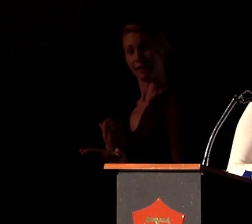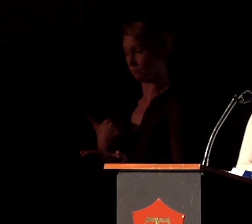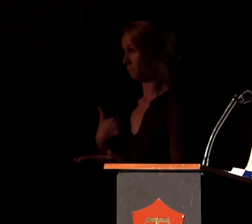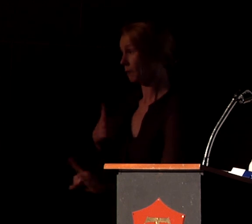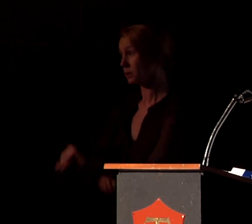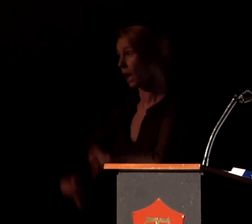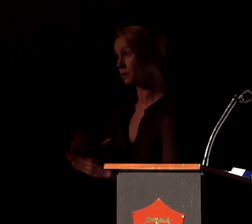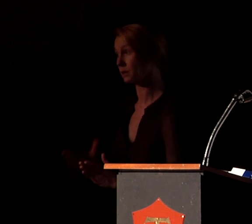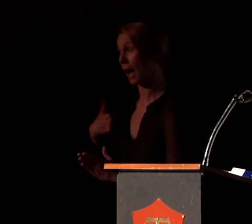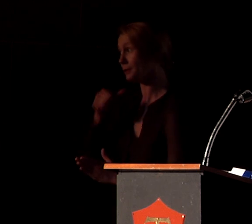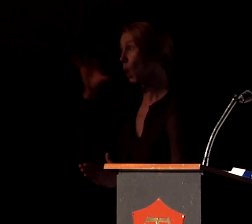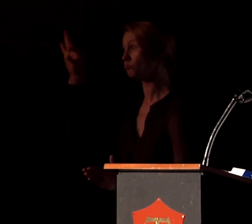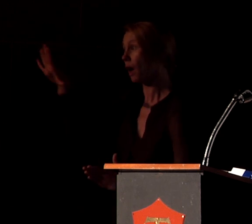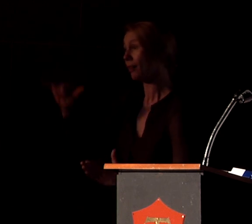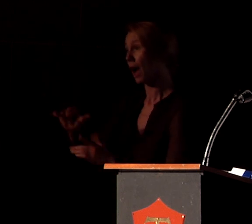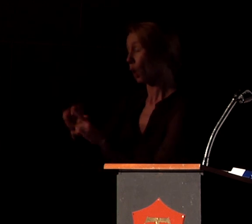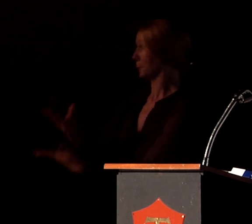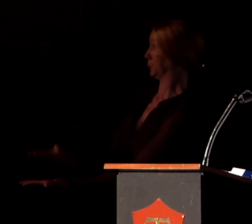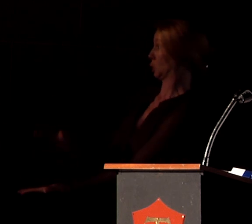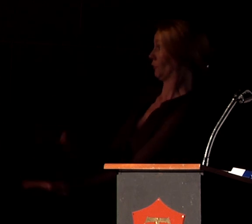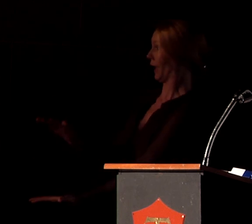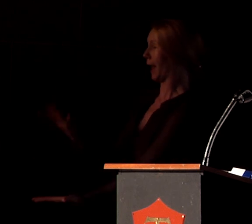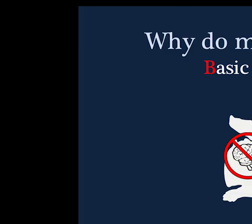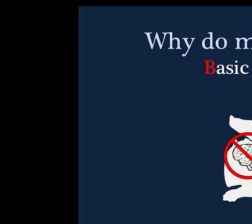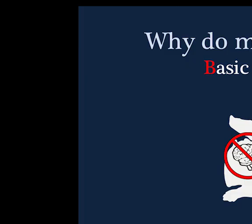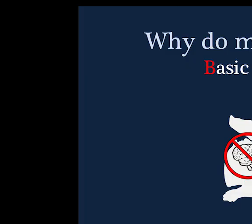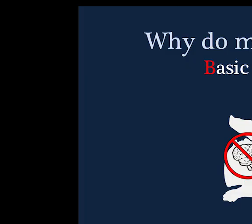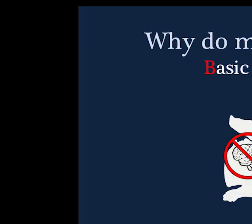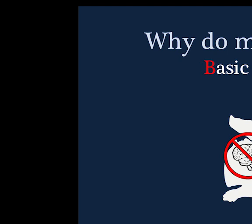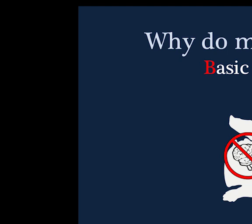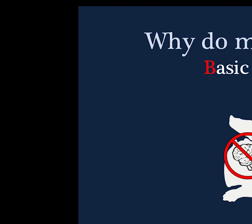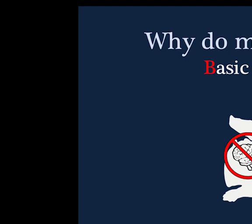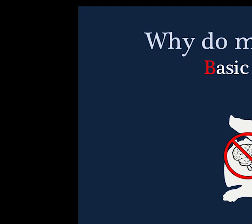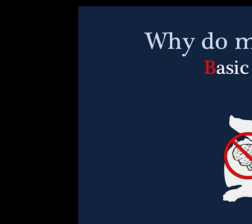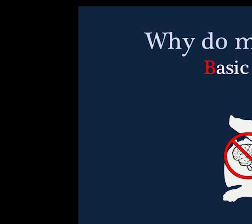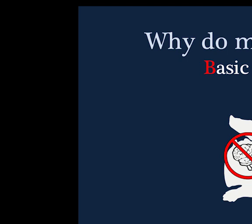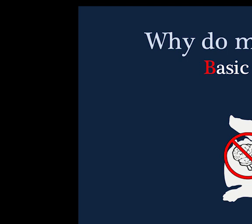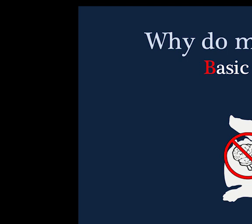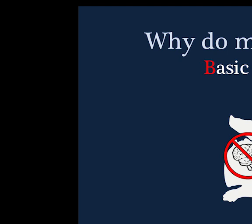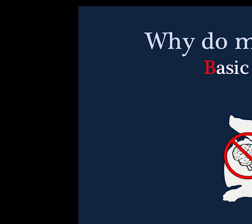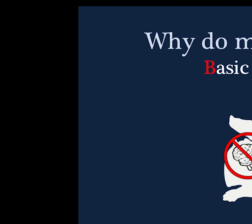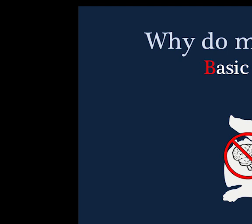lightly, I think I have proven that it all comes down to BS. So.